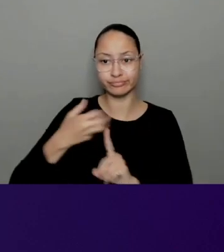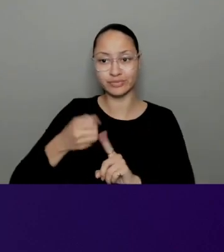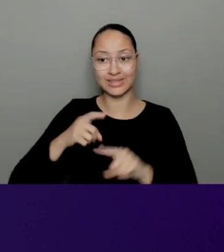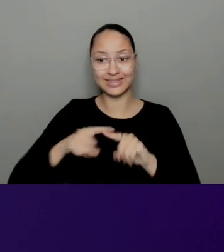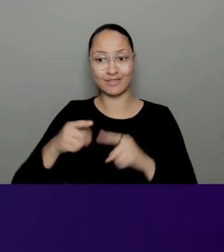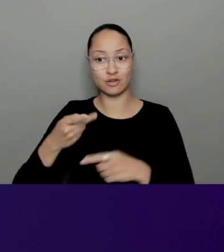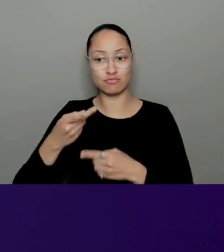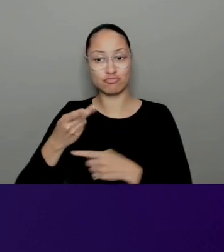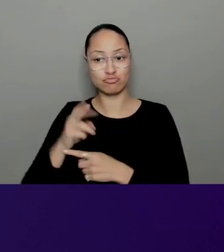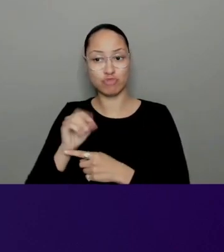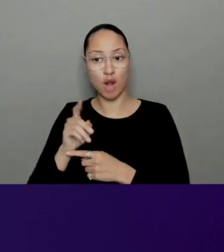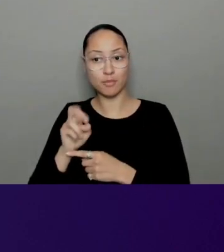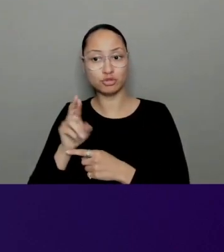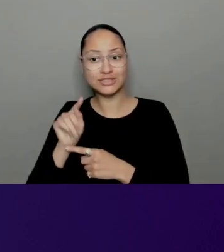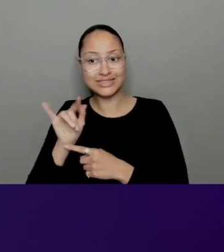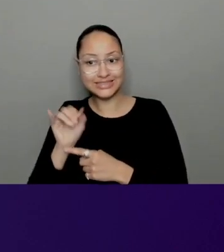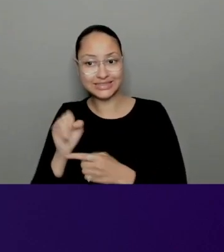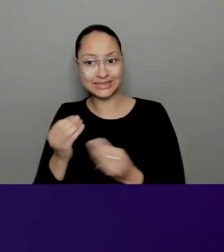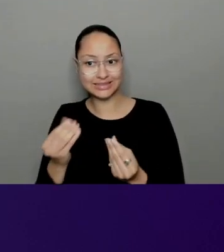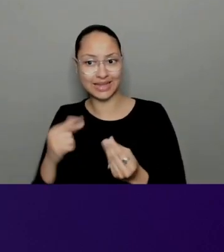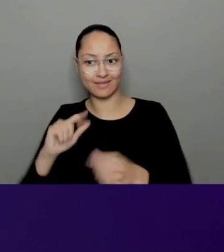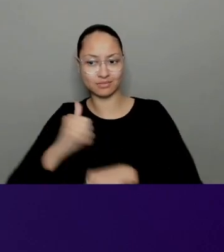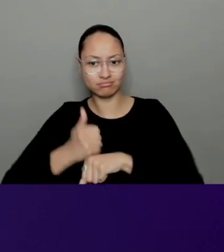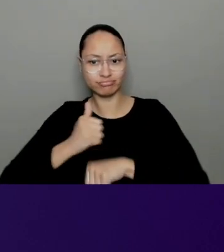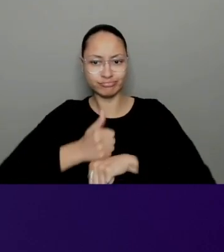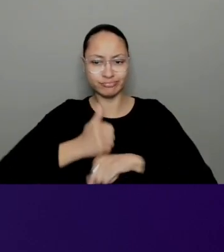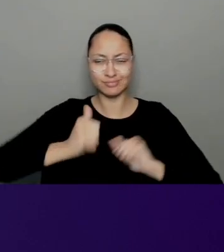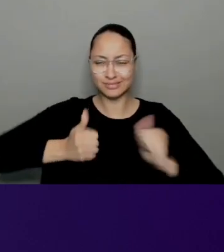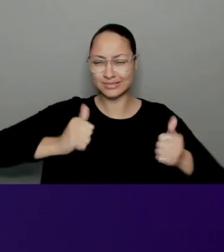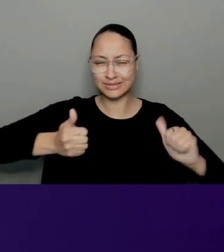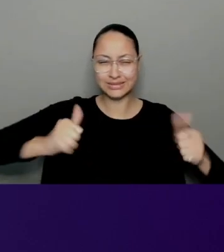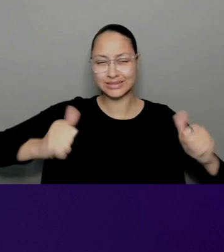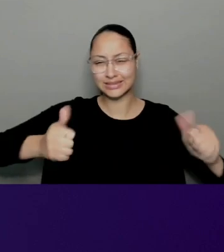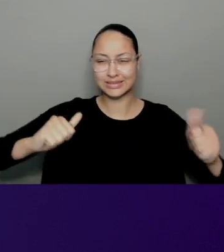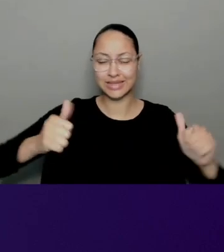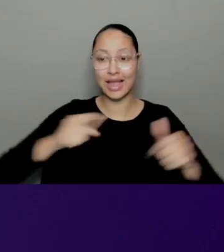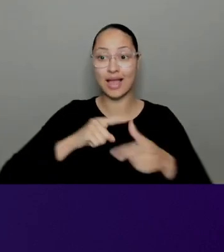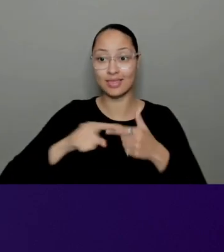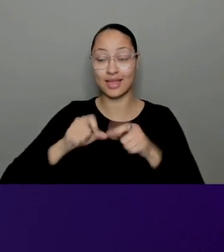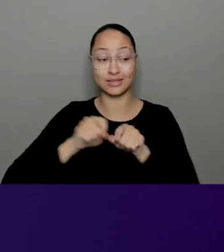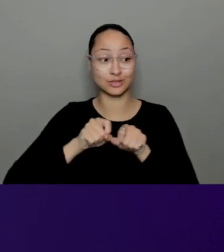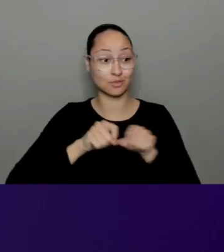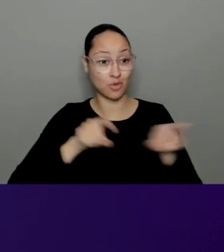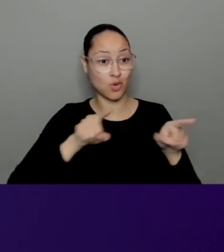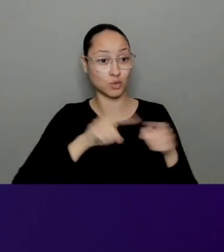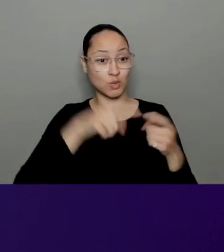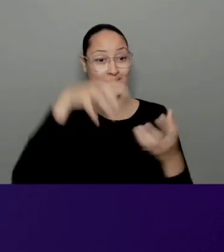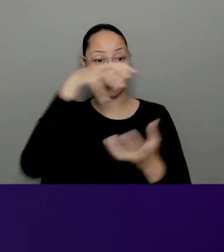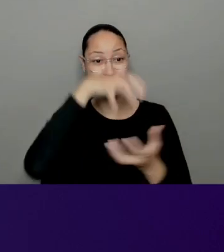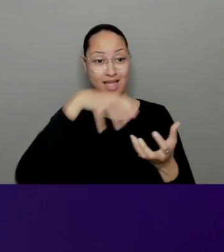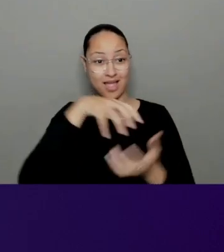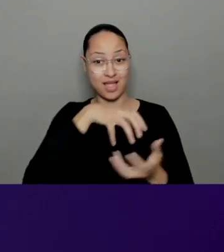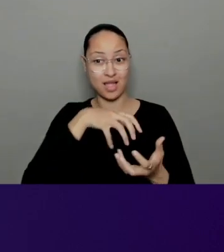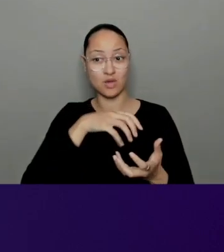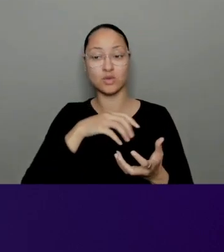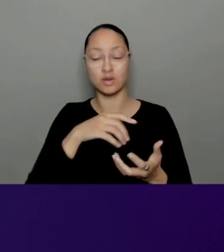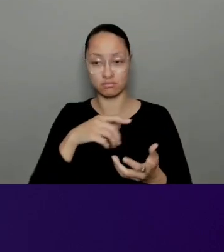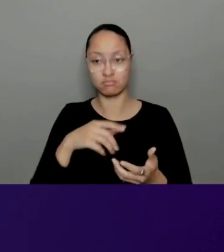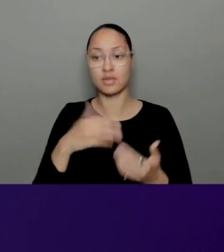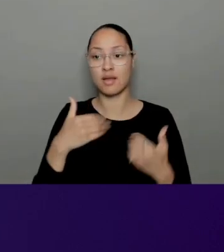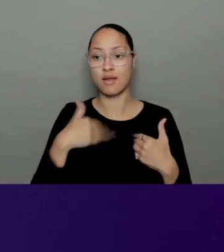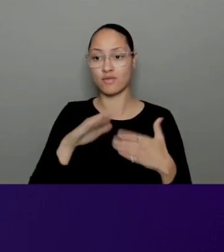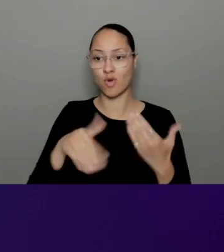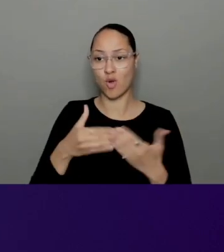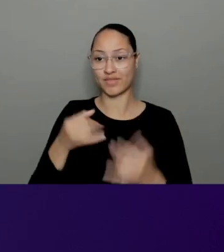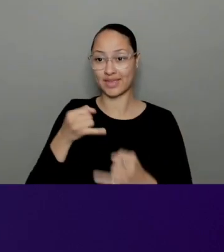with the infrastructure as code. I had to set things up and deploy it to my cloud. And I had to get all of the endpoints, use it in my